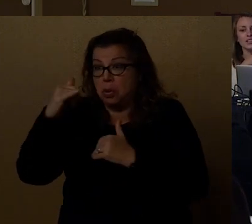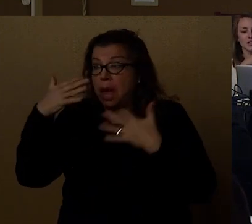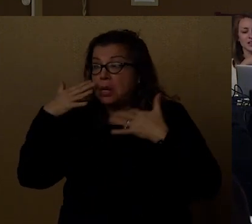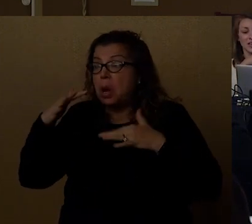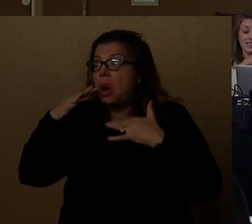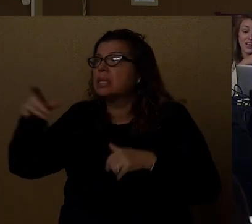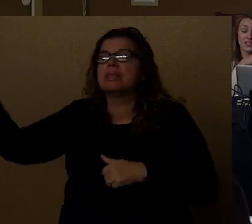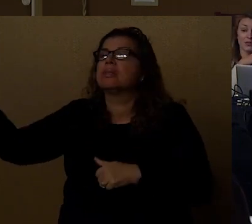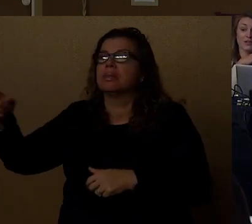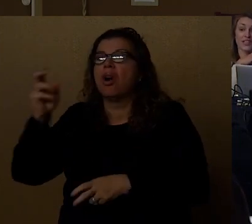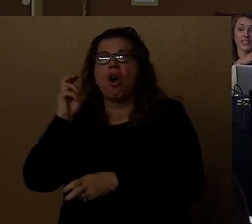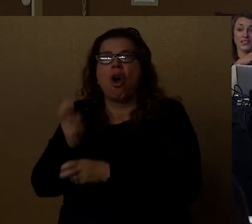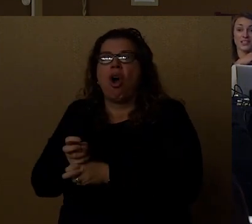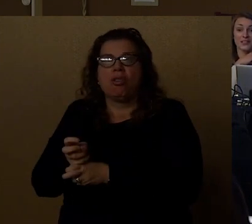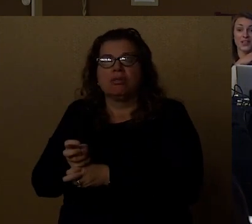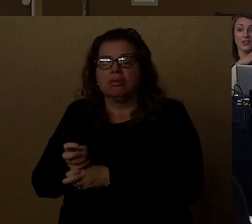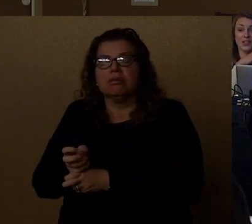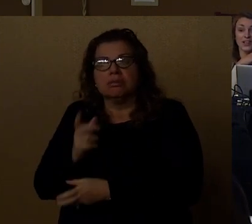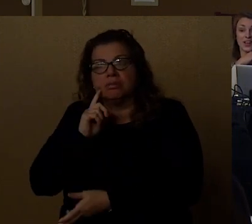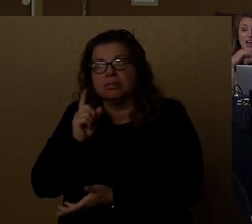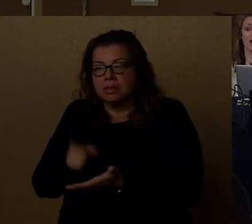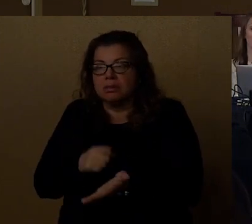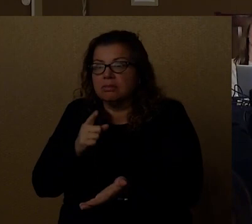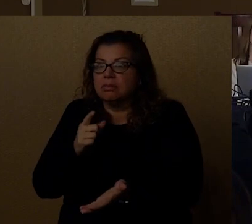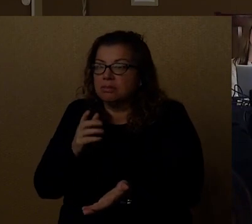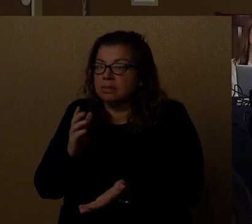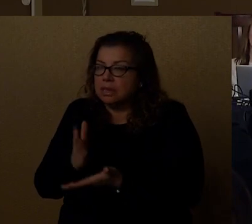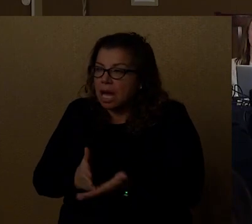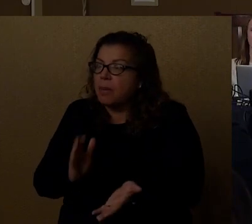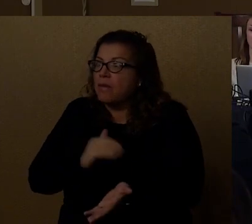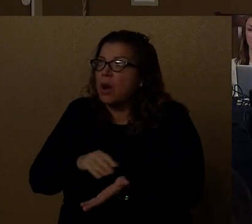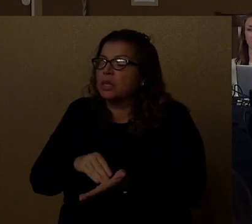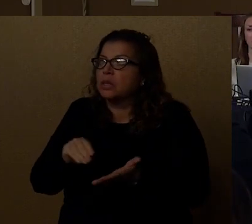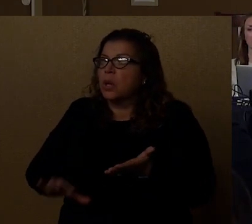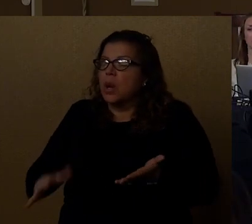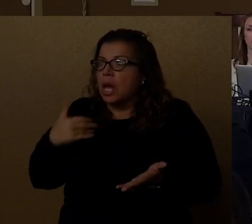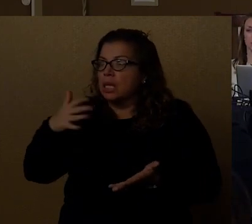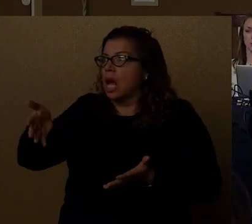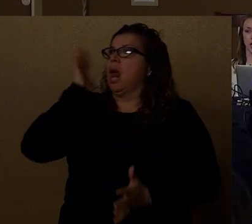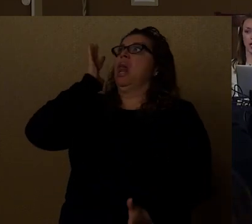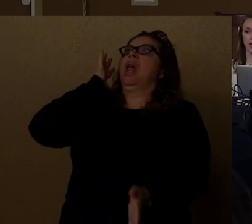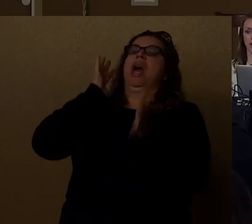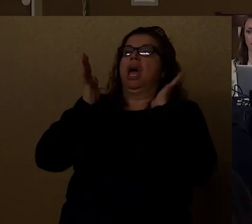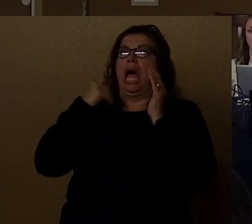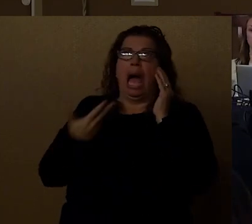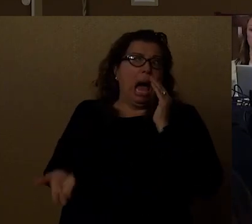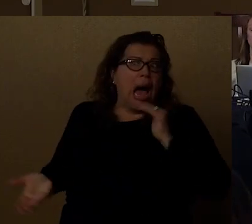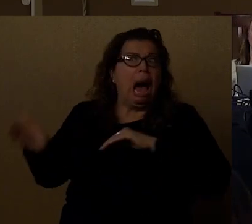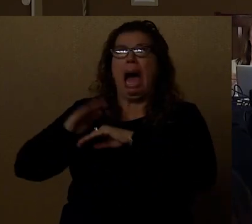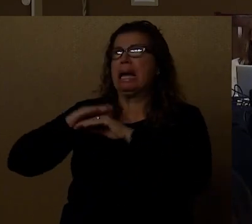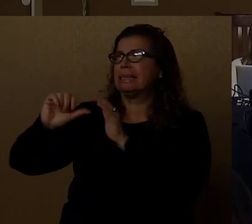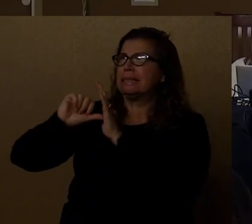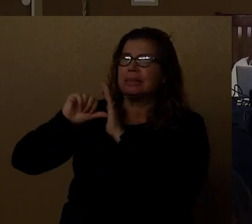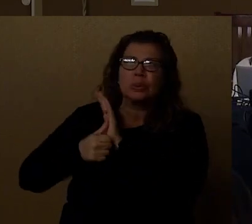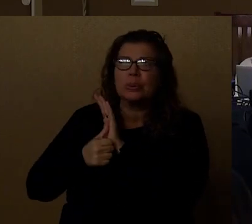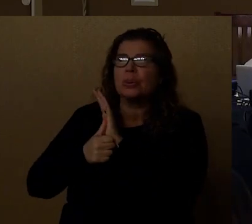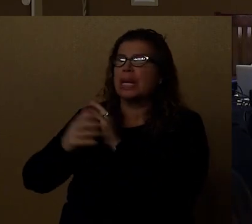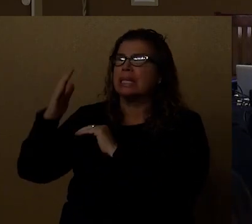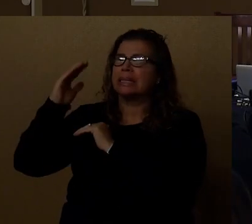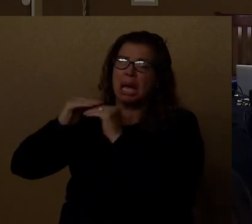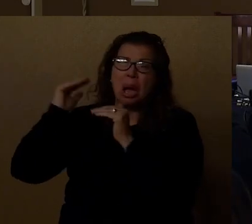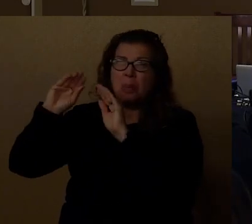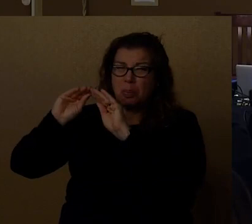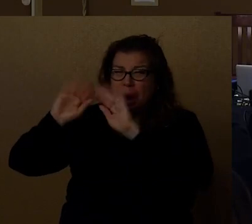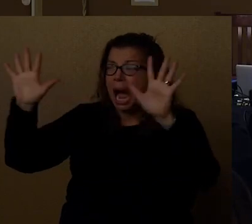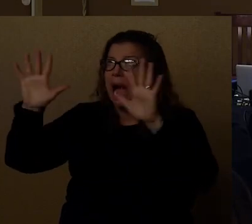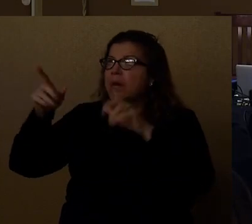Yeah, so that's how some of our students feel. Everything is heightened, everything is super bright. They don't know how to filter out those